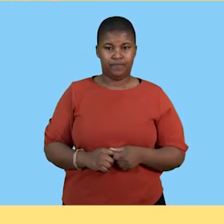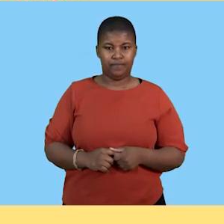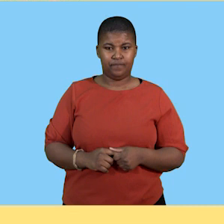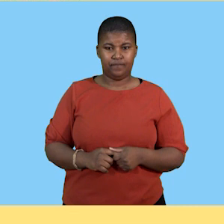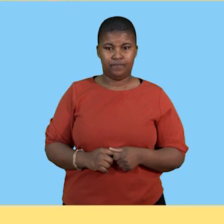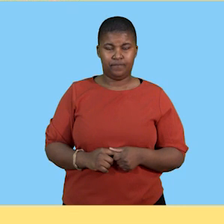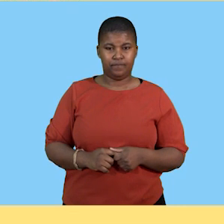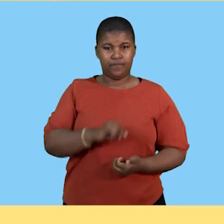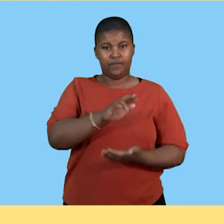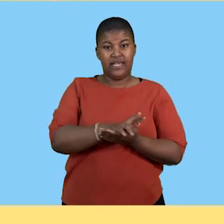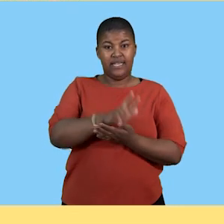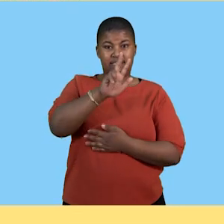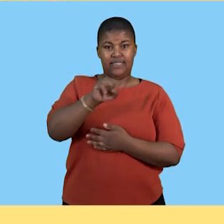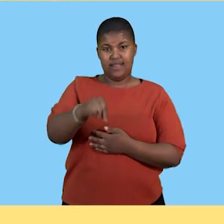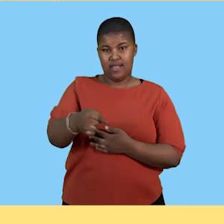me